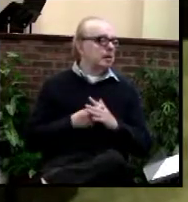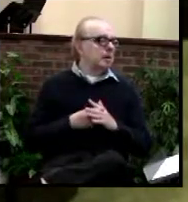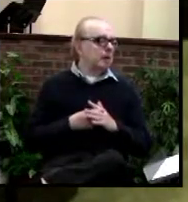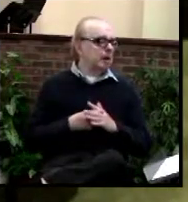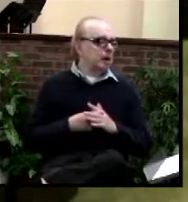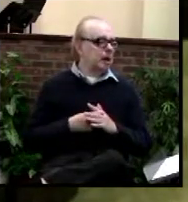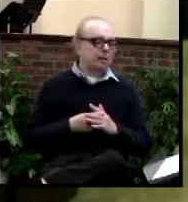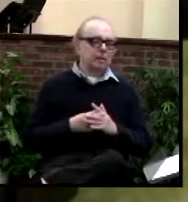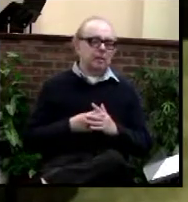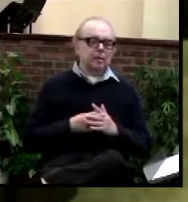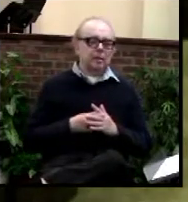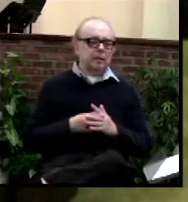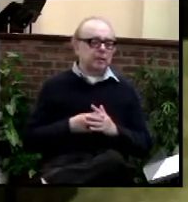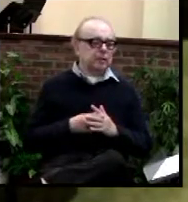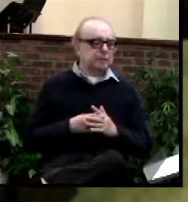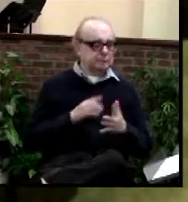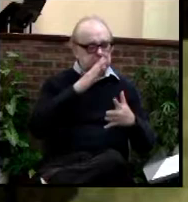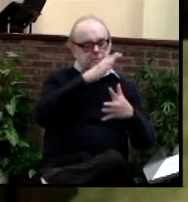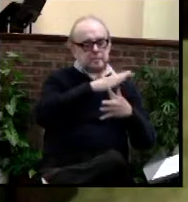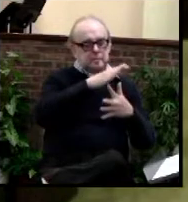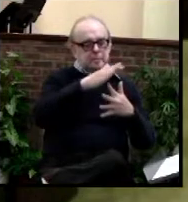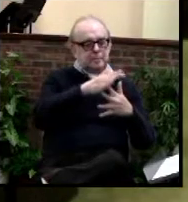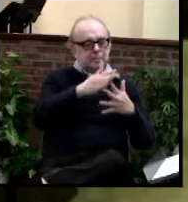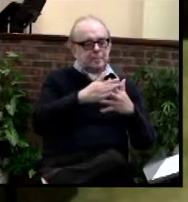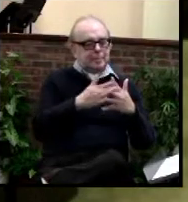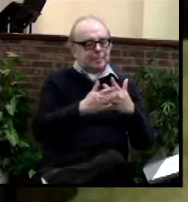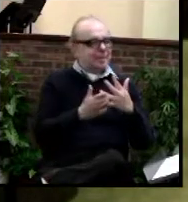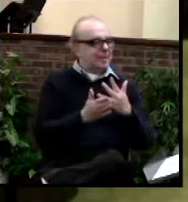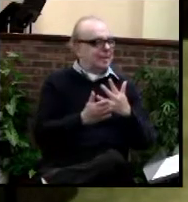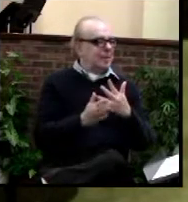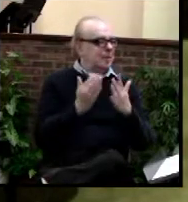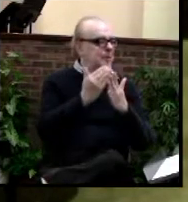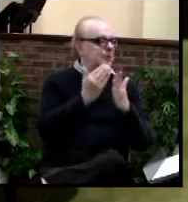in priority, you'll find out you have all kinds of time.